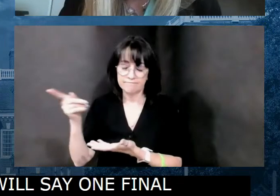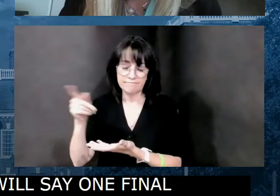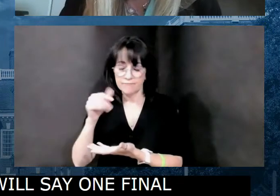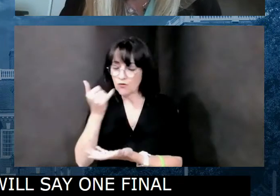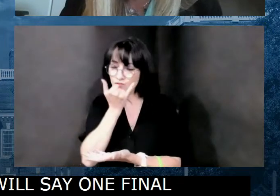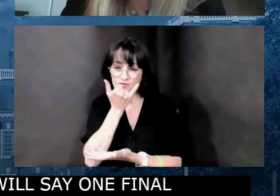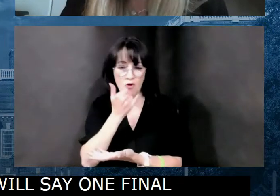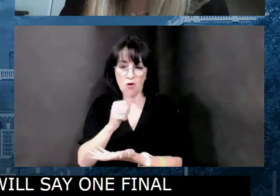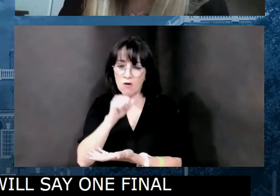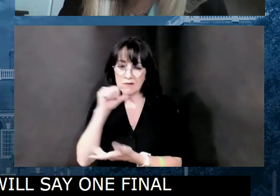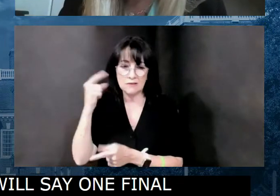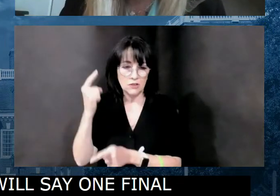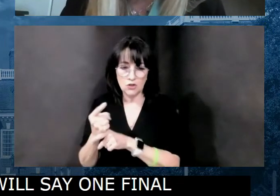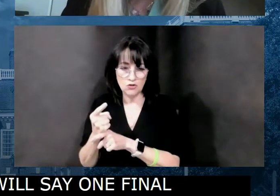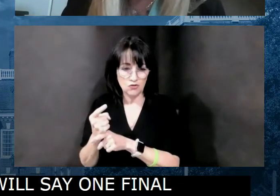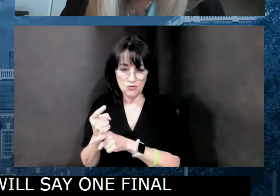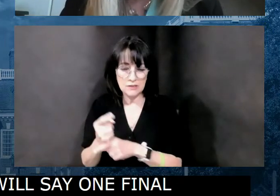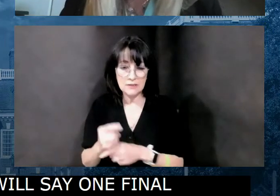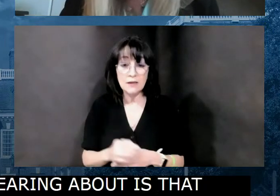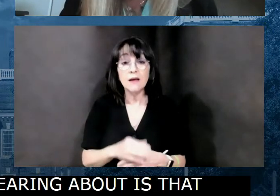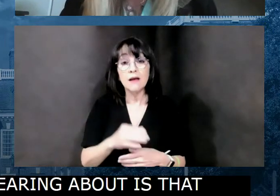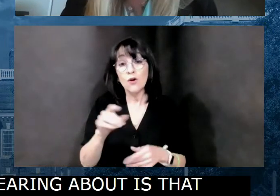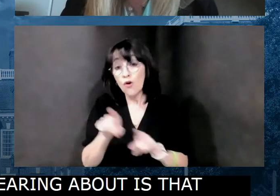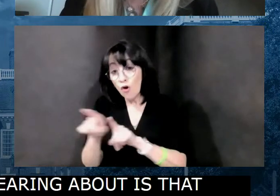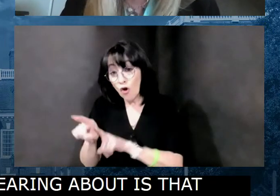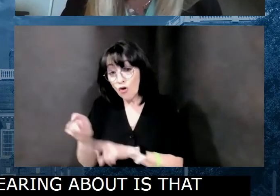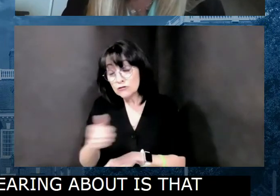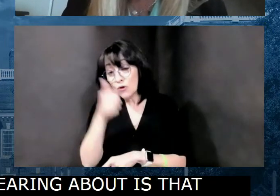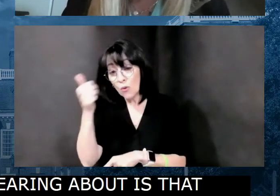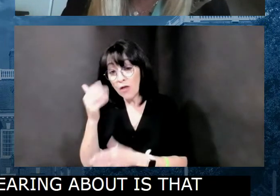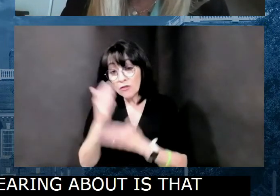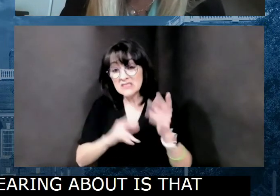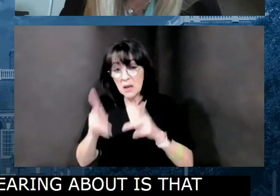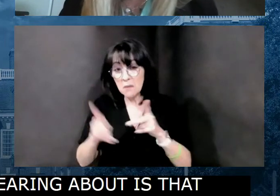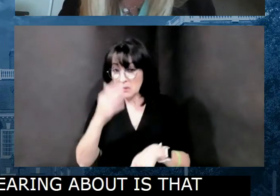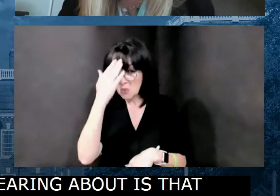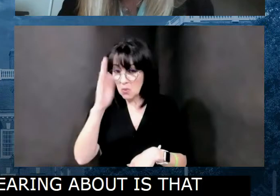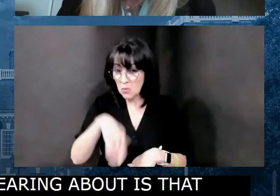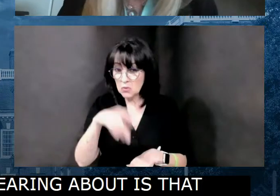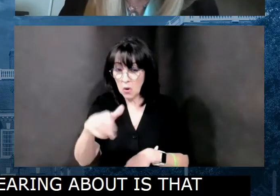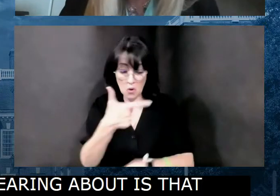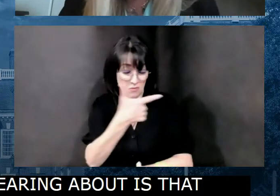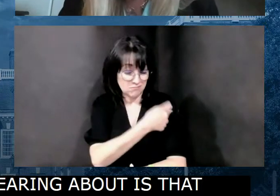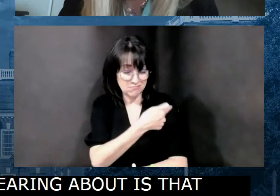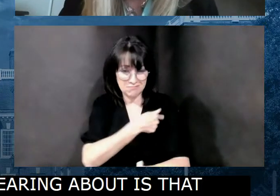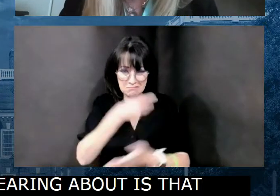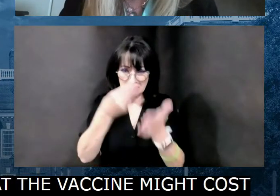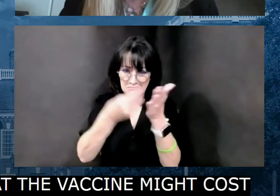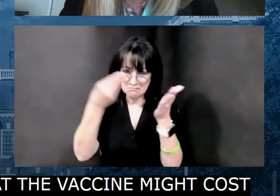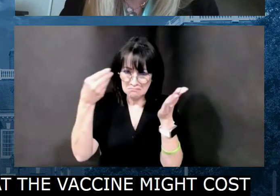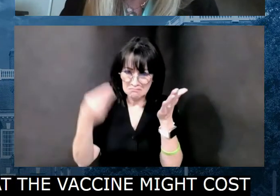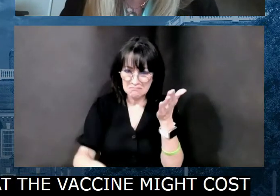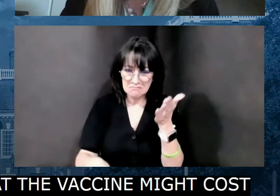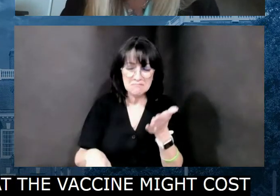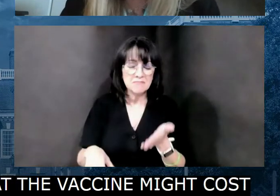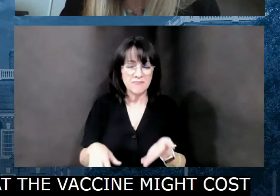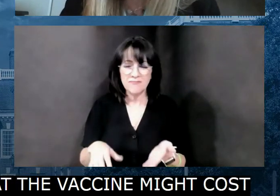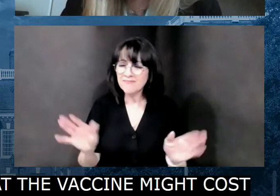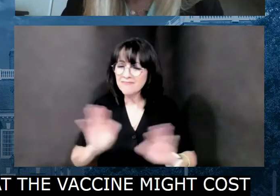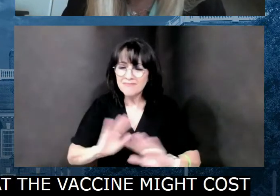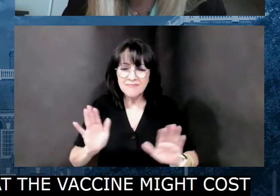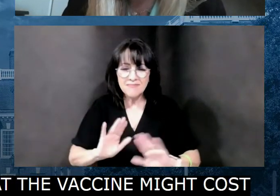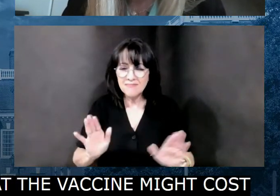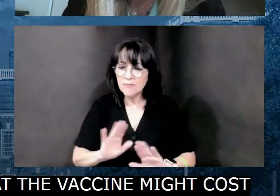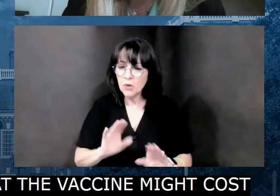that the vaccine might cost too much, and there is no cost to getting this vaccine. There should be no out-of-pocket cost for anyone to get